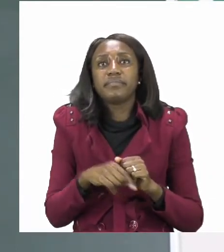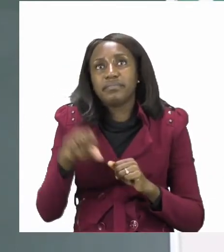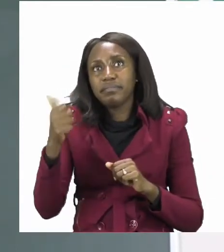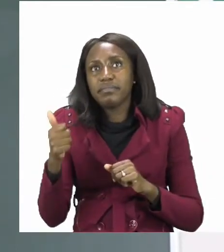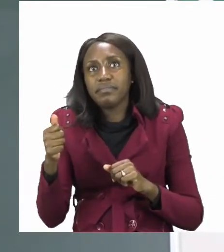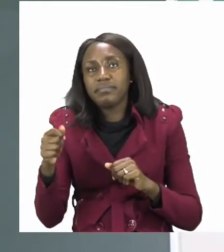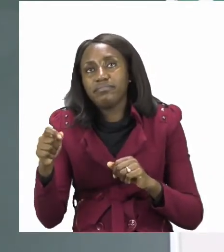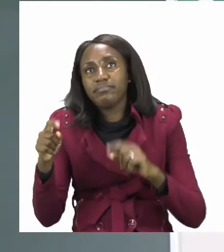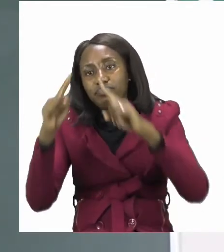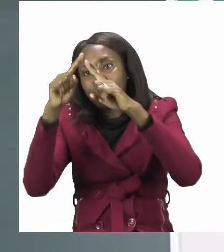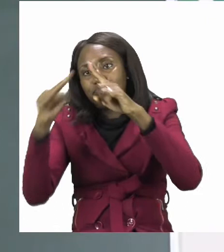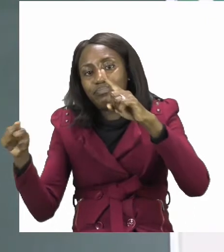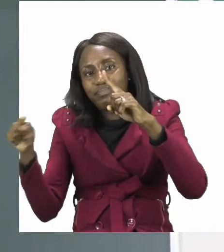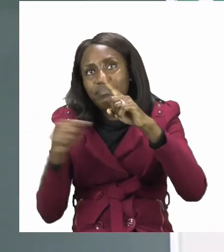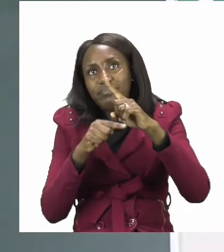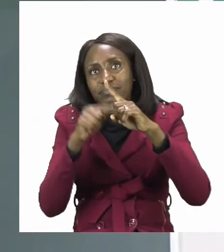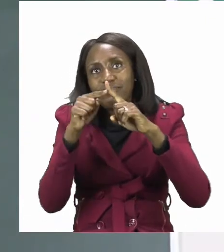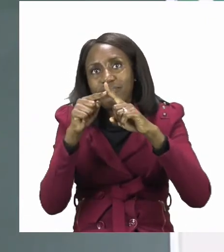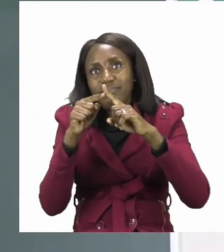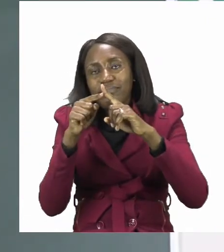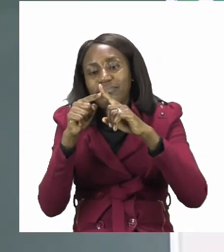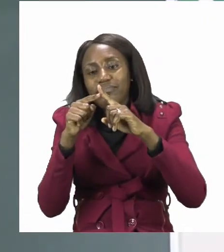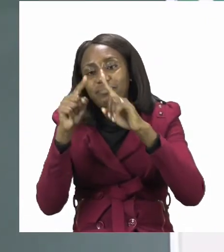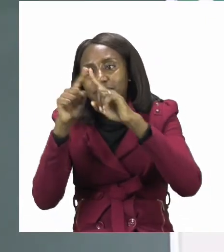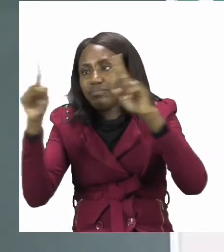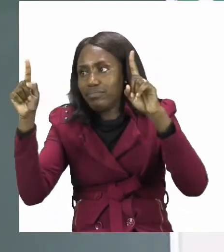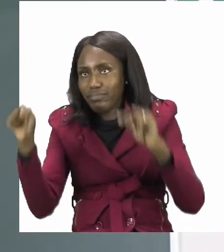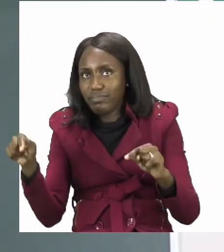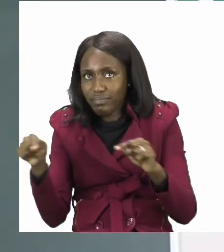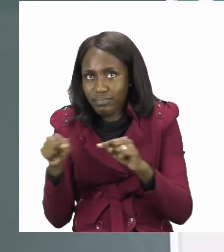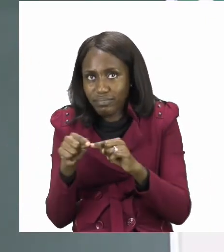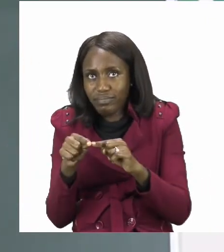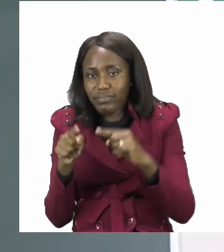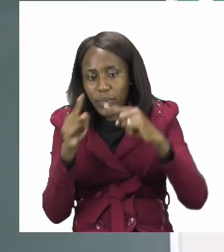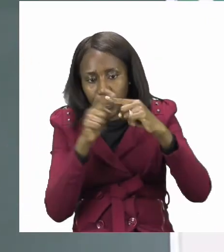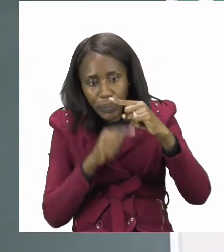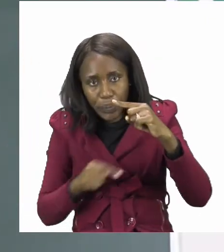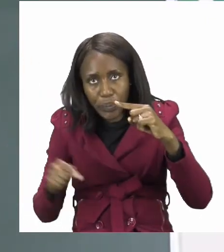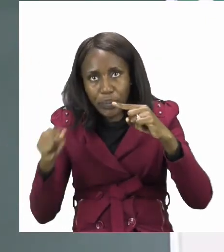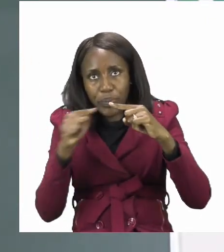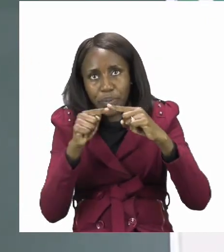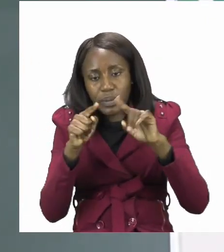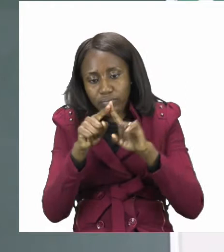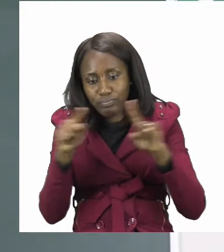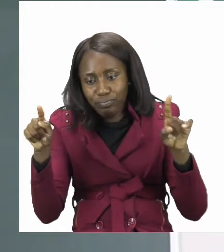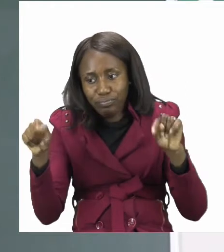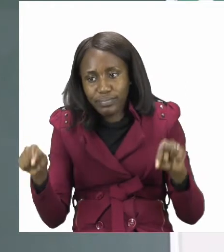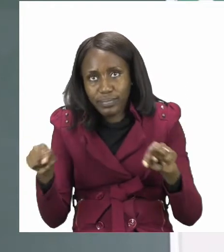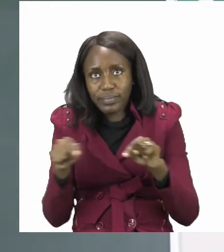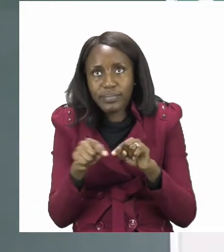we have our 2D shapes. We have a triangle, a square,